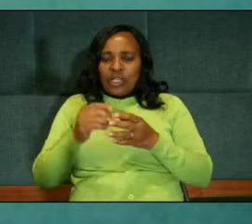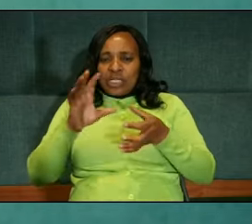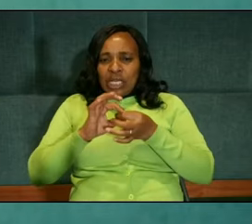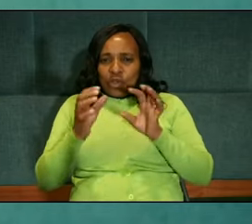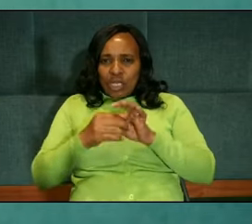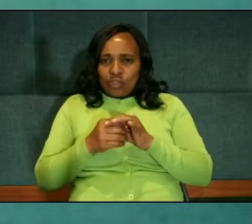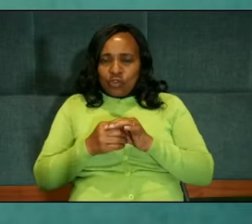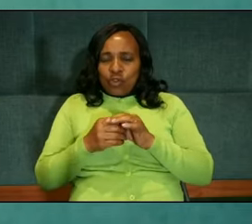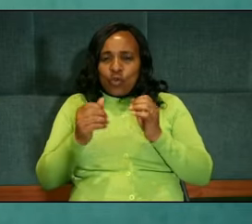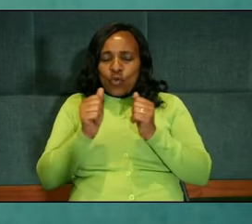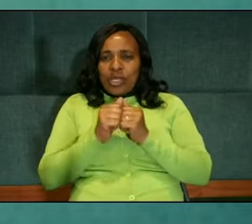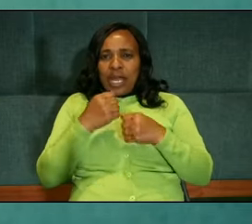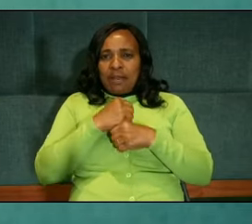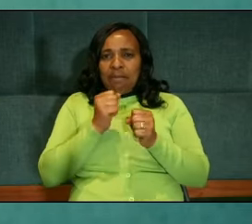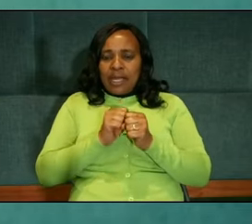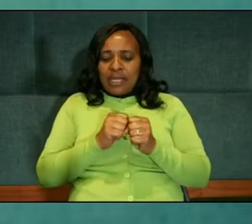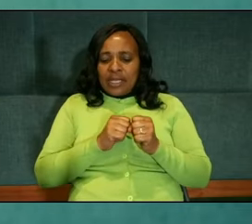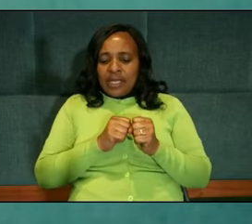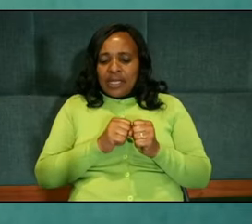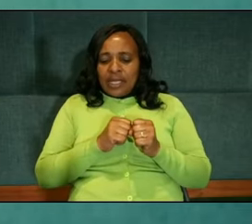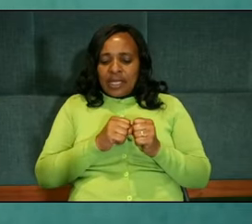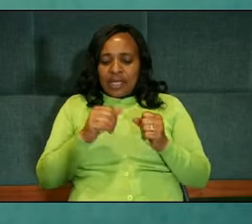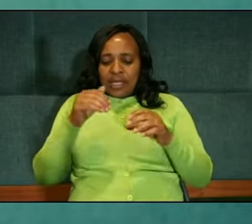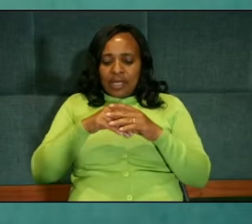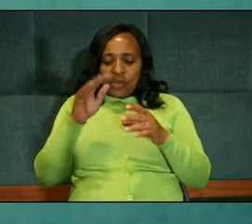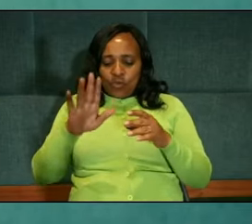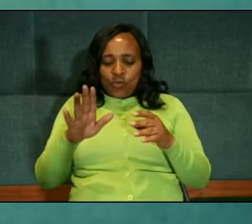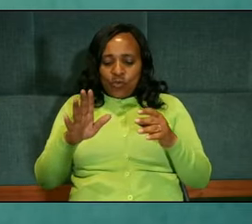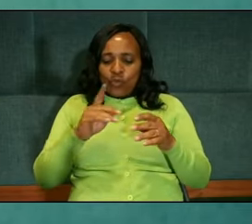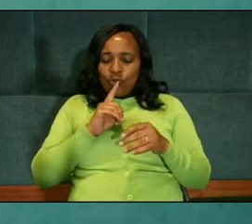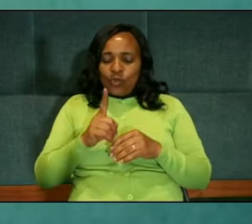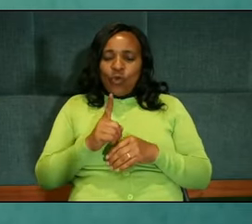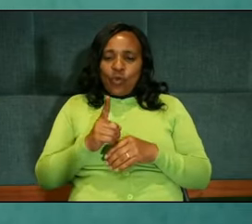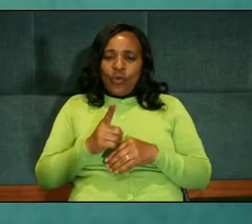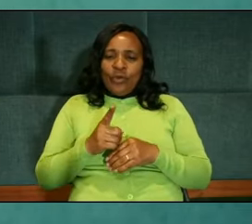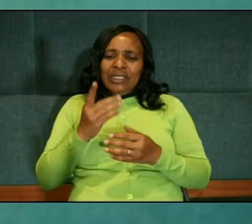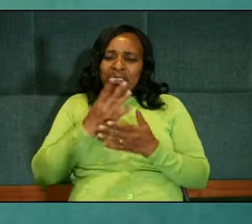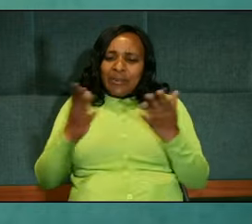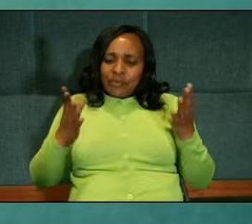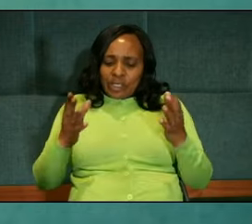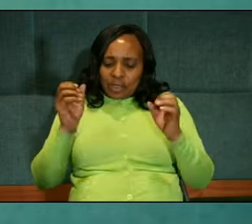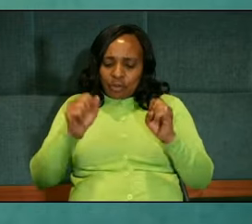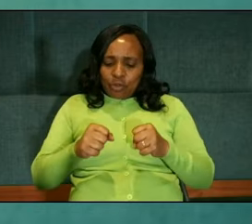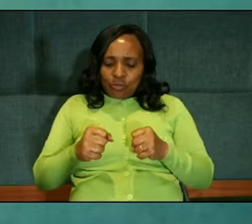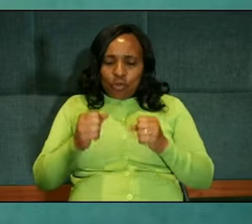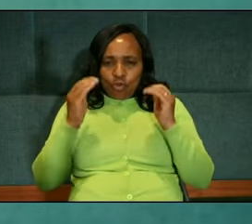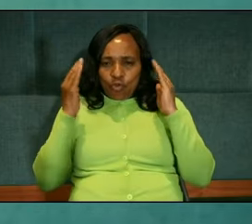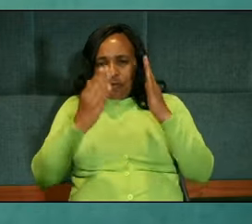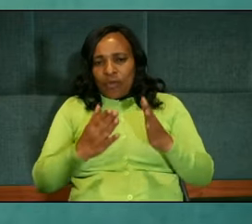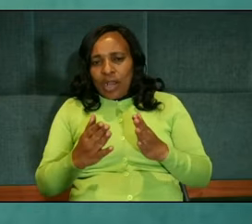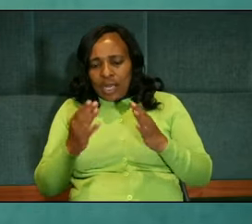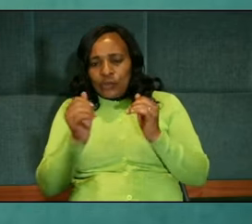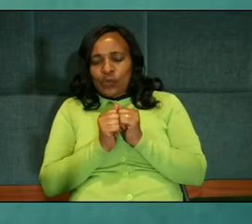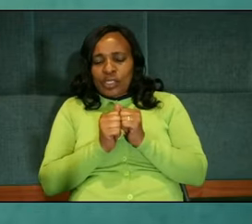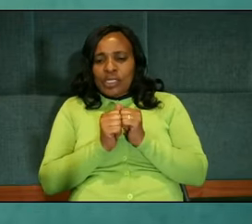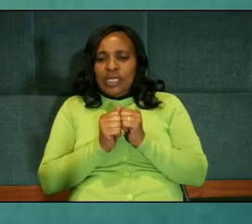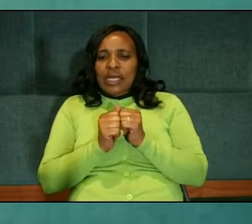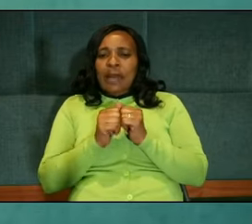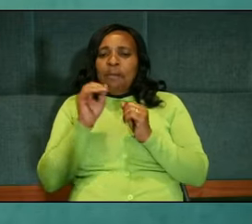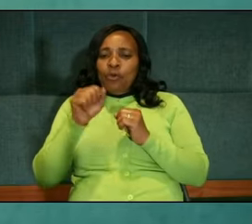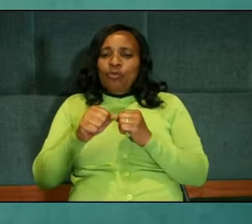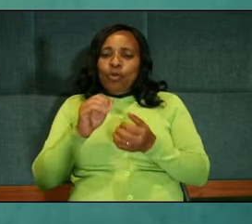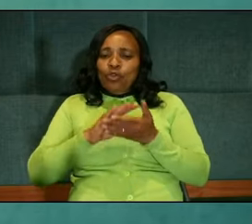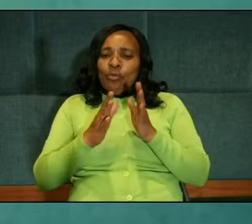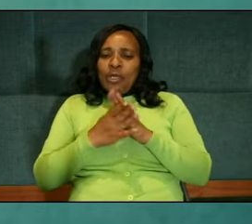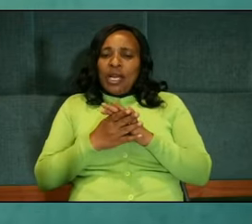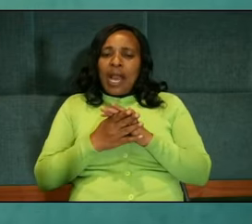been creating with my friend. So it's definitely something we need to pay attention to. That we should be